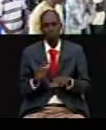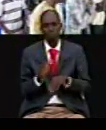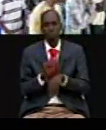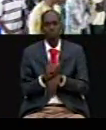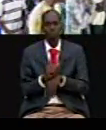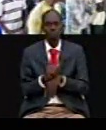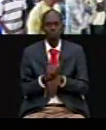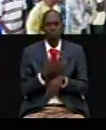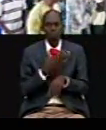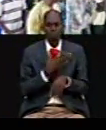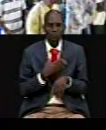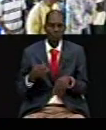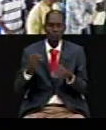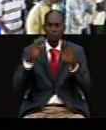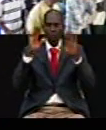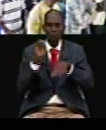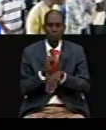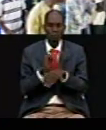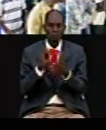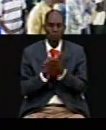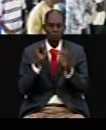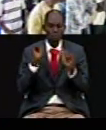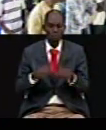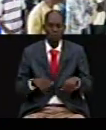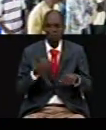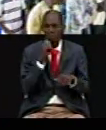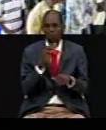An irreversible miracle.